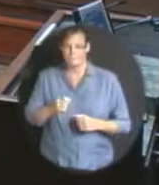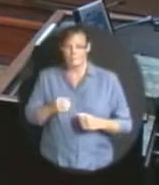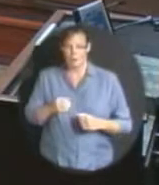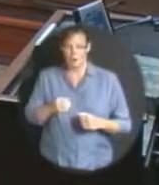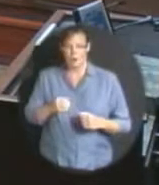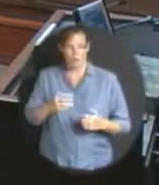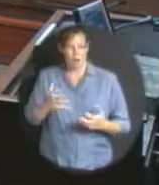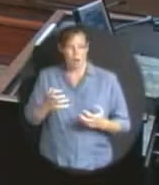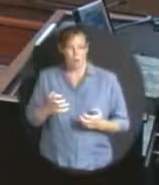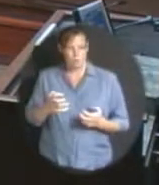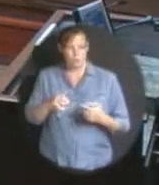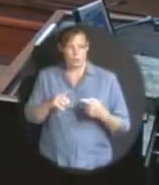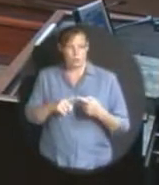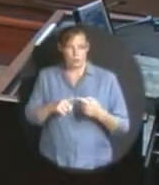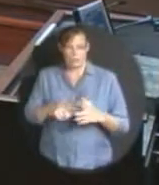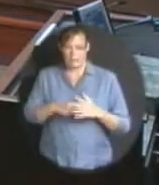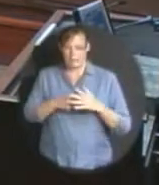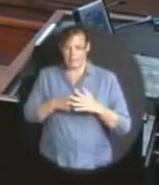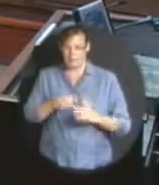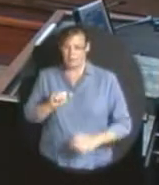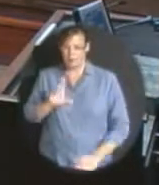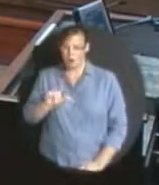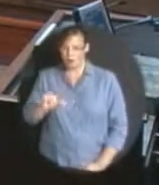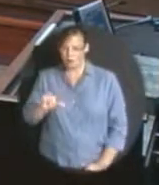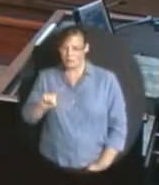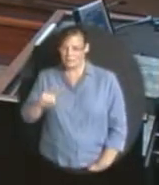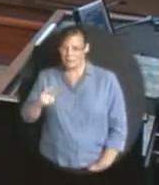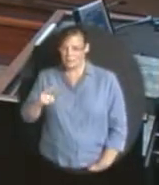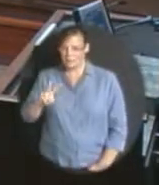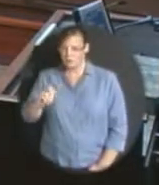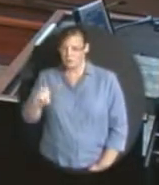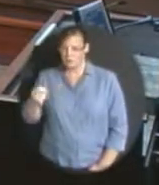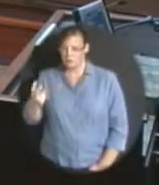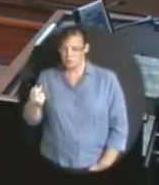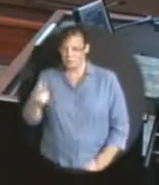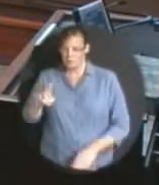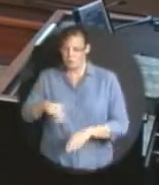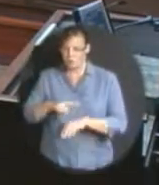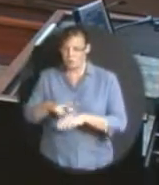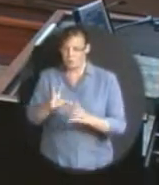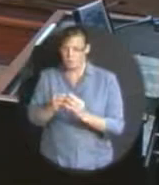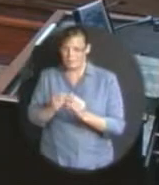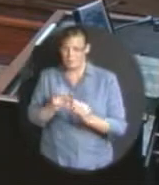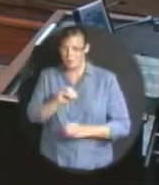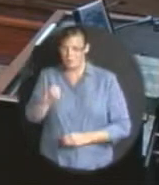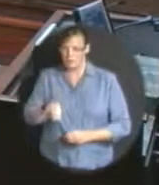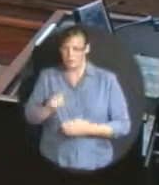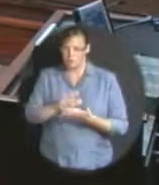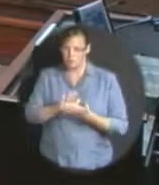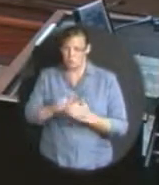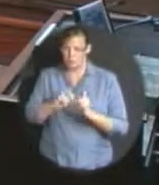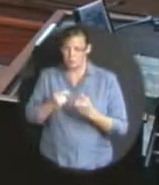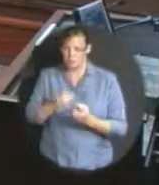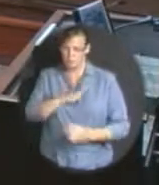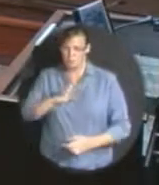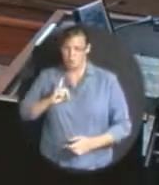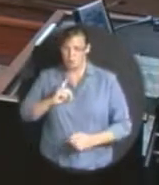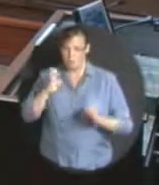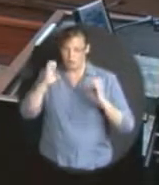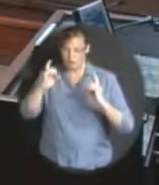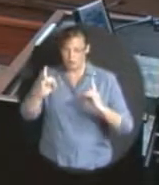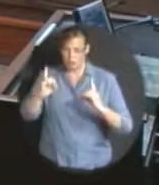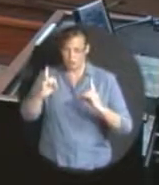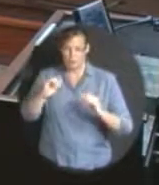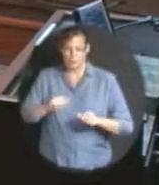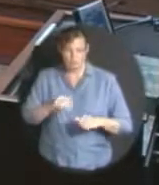would like to begin the August 2nd, 2012 regular meeting of the Olathe School District Board of Education. Mrs. Hibbs, would you call